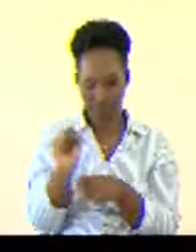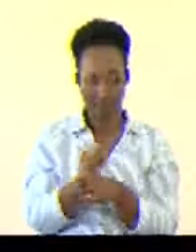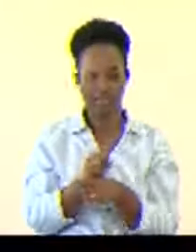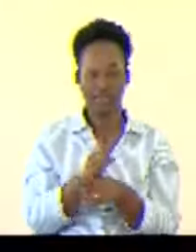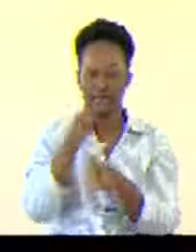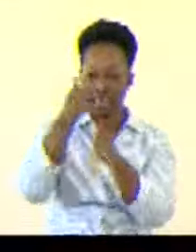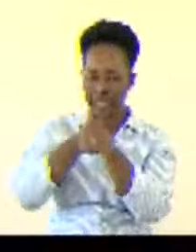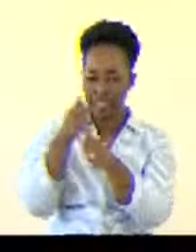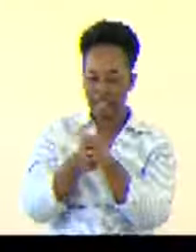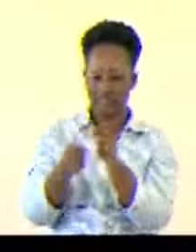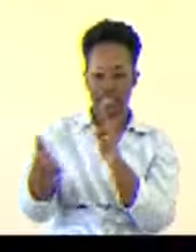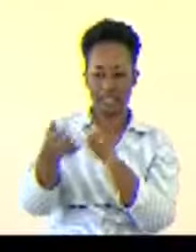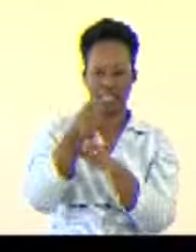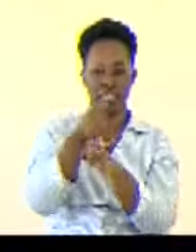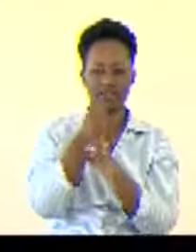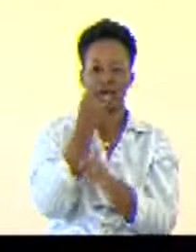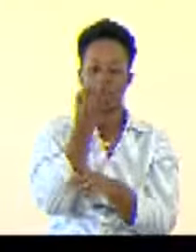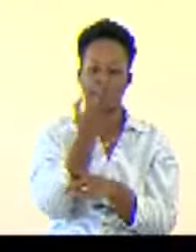gross profit.